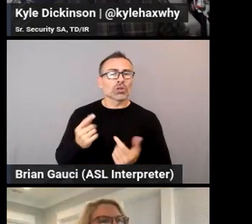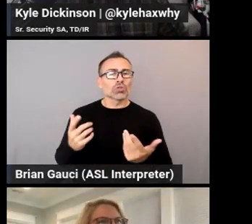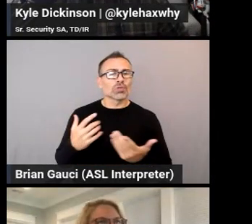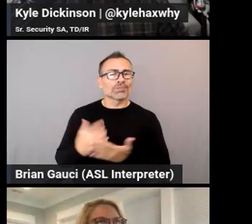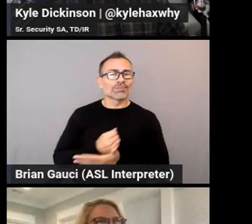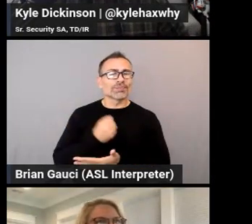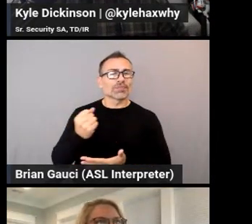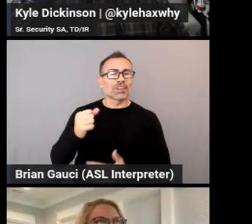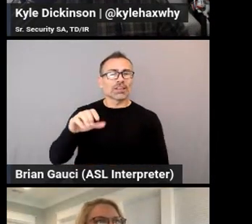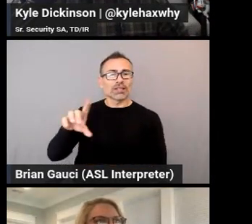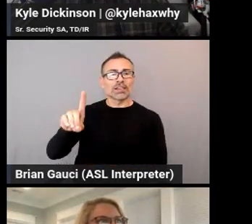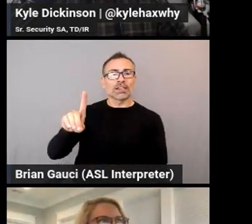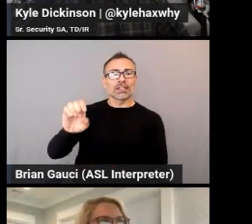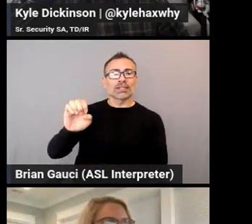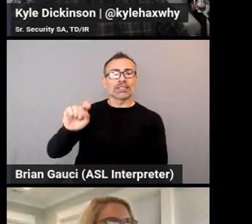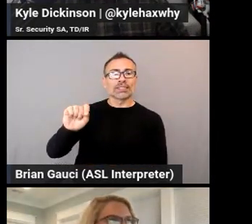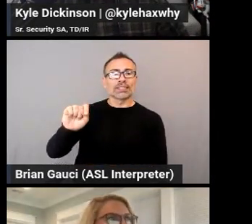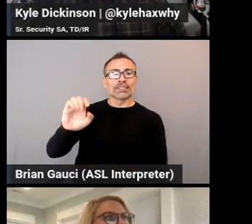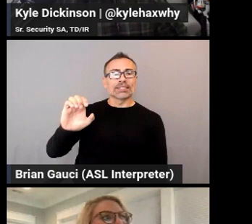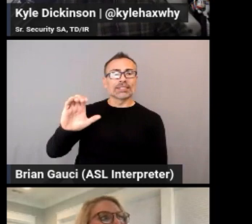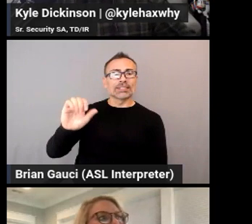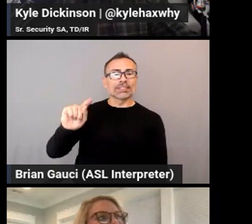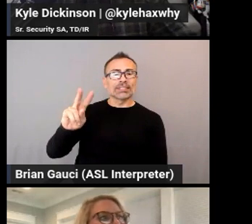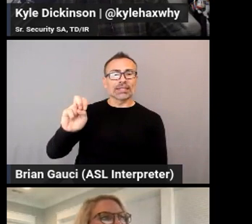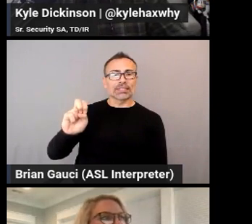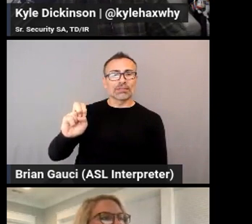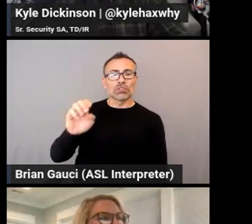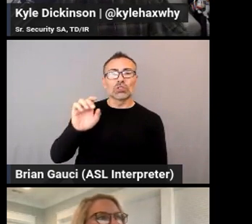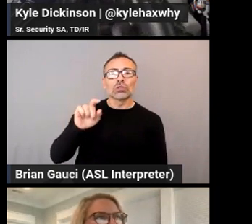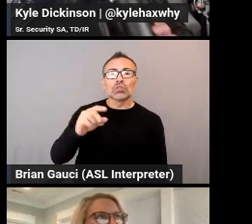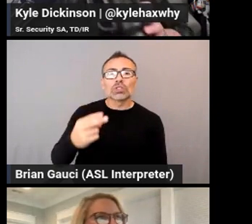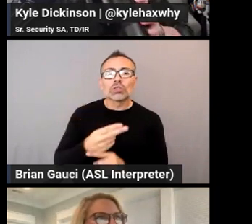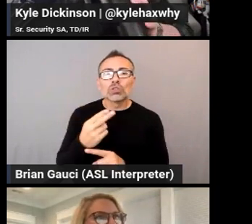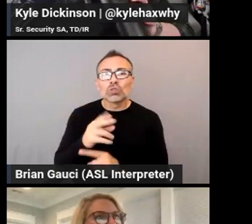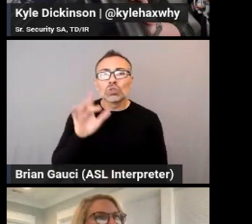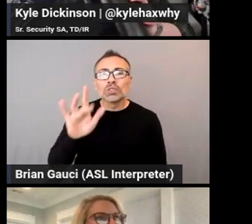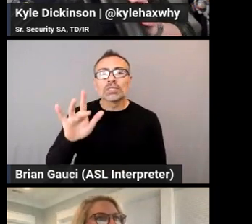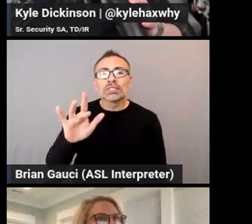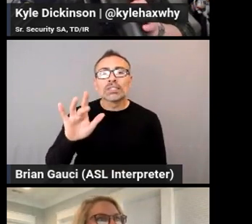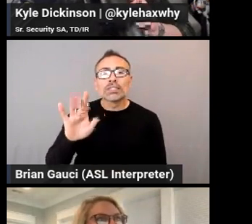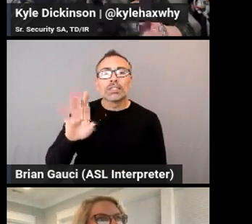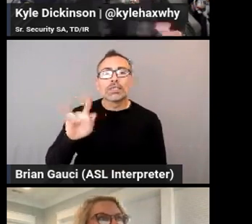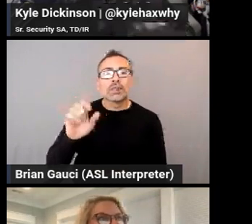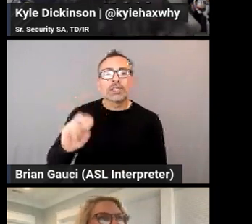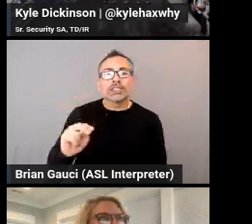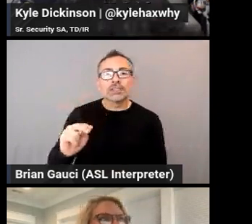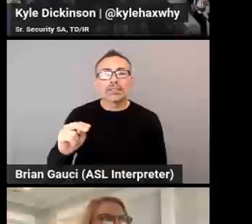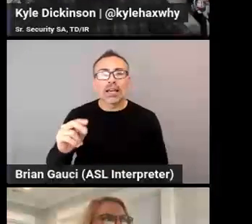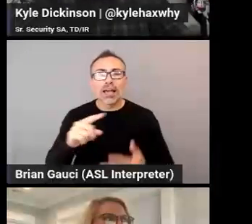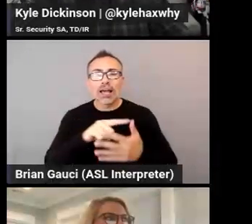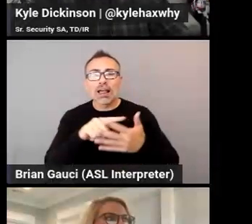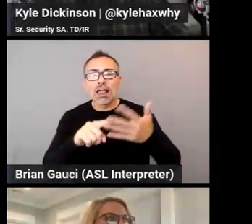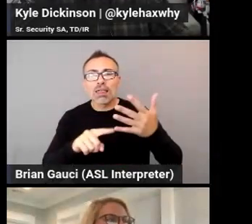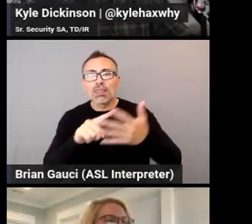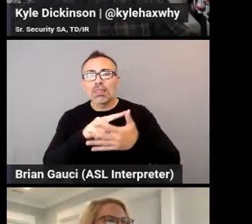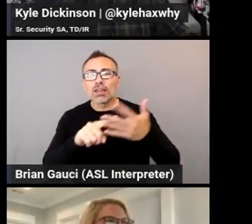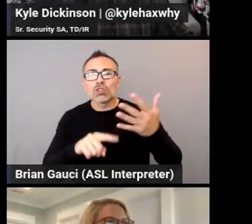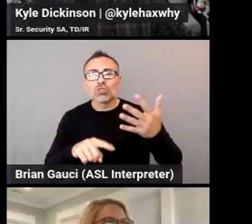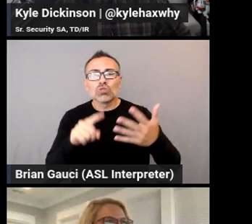you can just use this button. And then from there, you can pivot on a number of items.